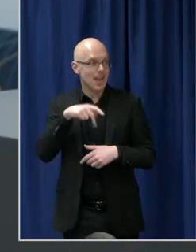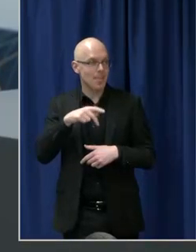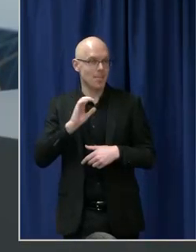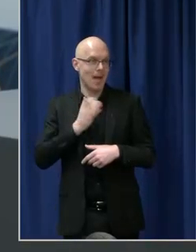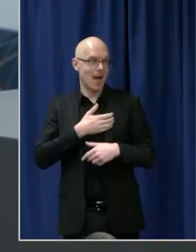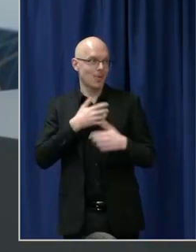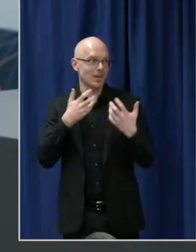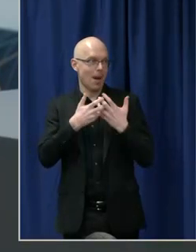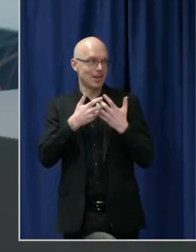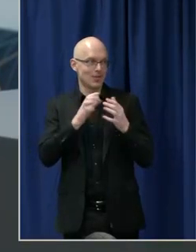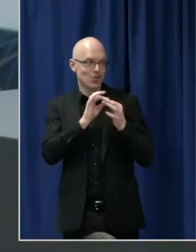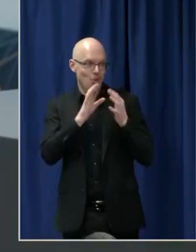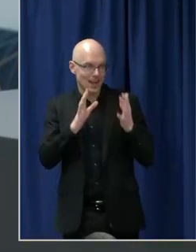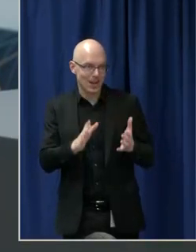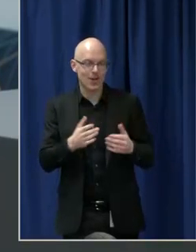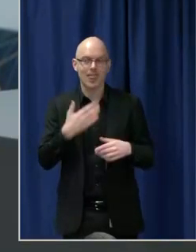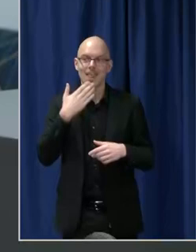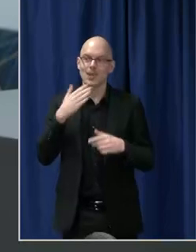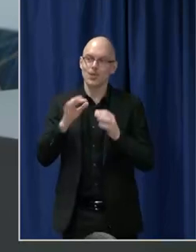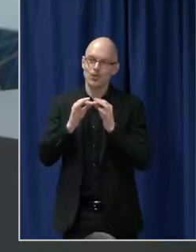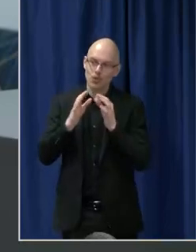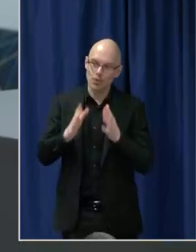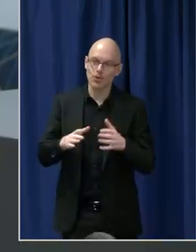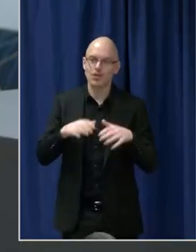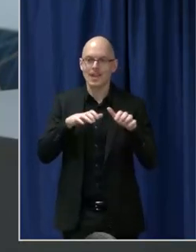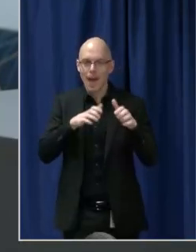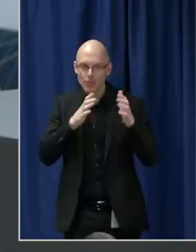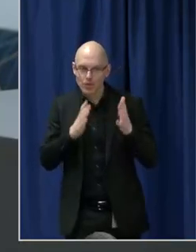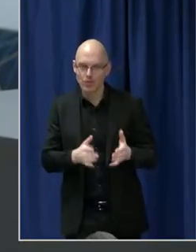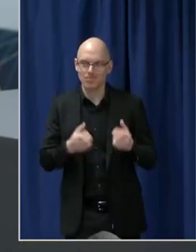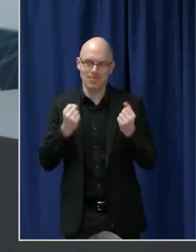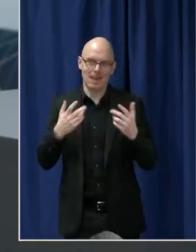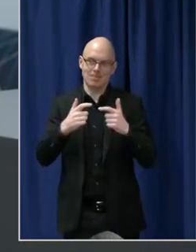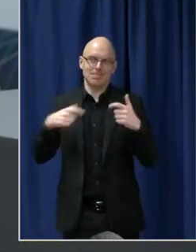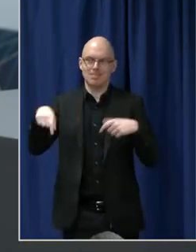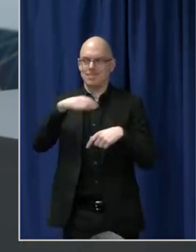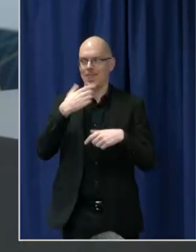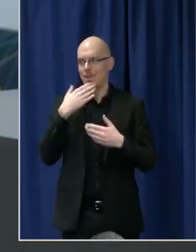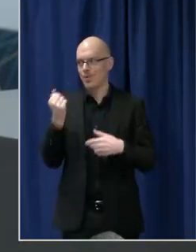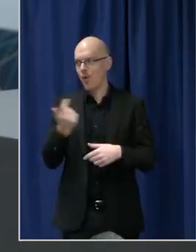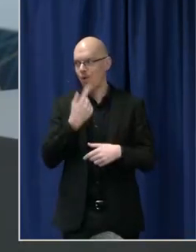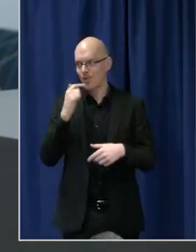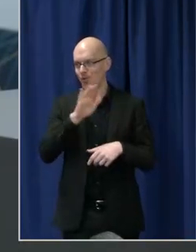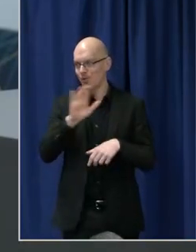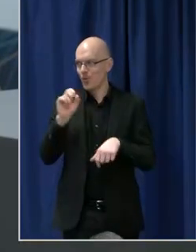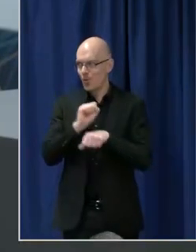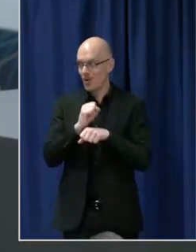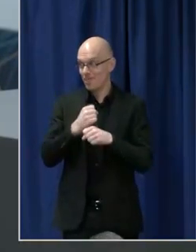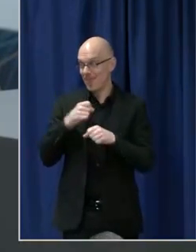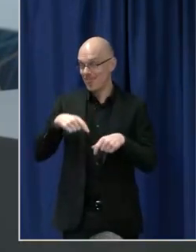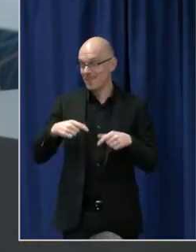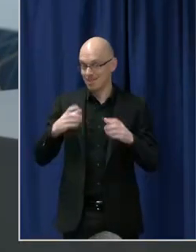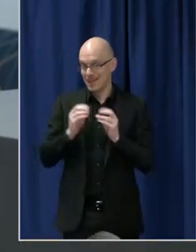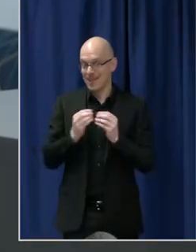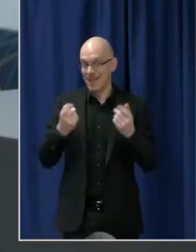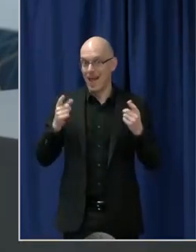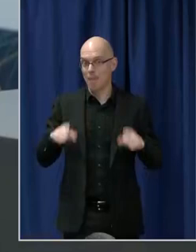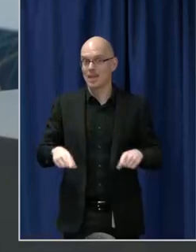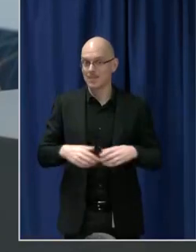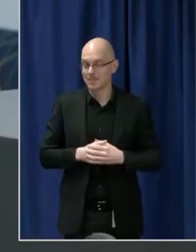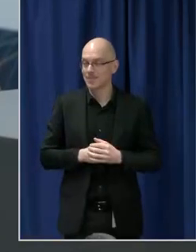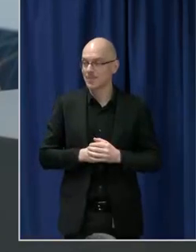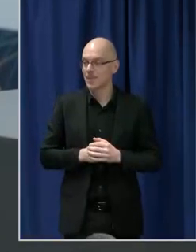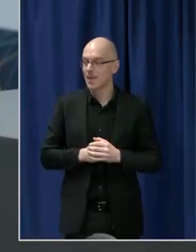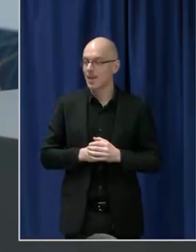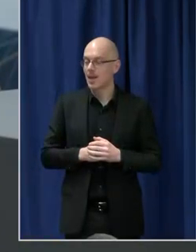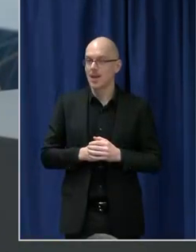coordinator, the interpreters, captioners, and many more. Thank you all for your efforts to make this meeting happen.